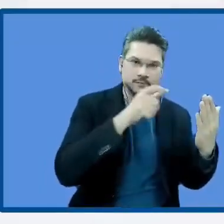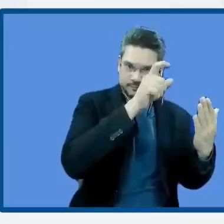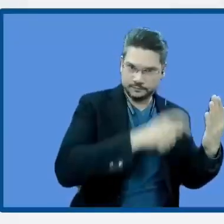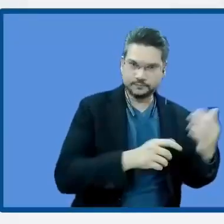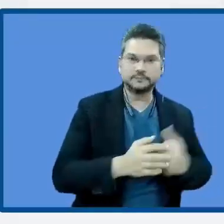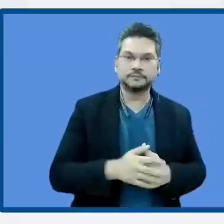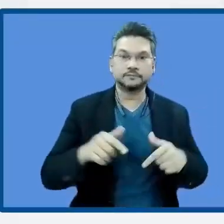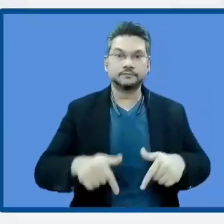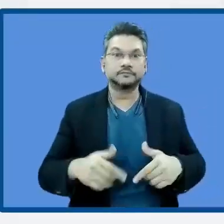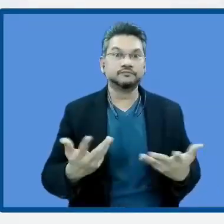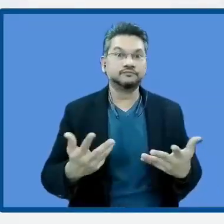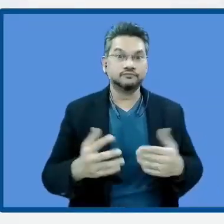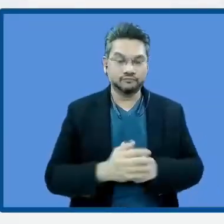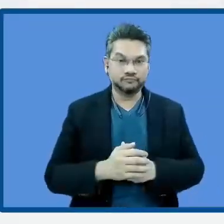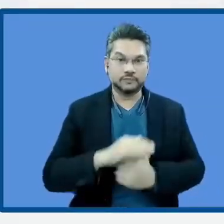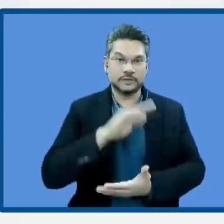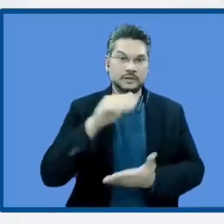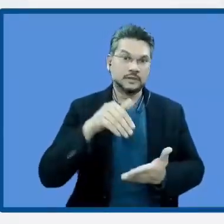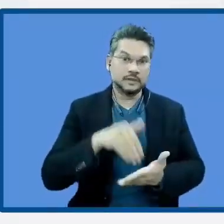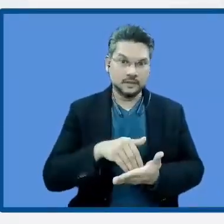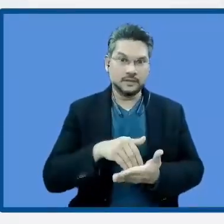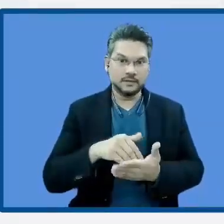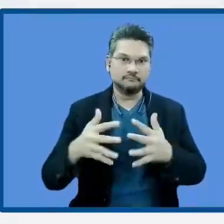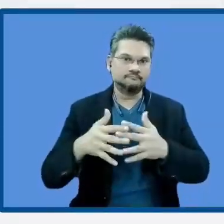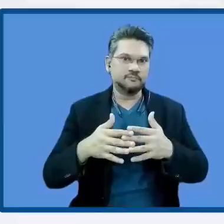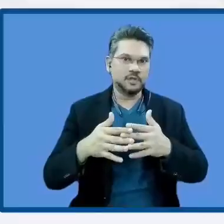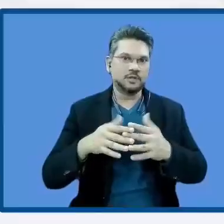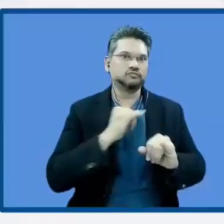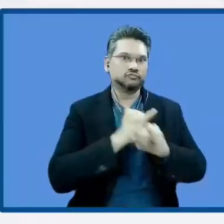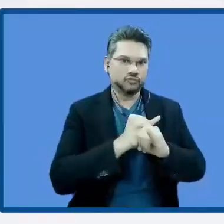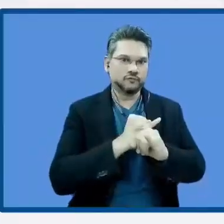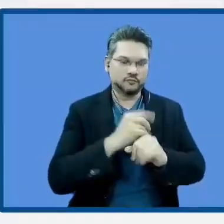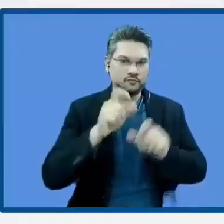Institute of Public Administration and the